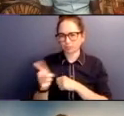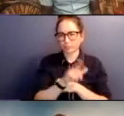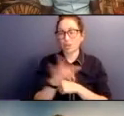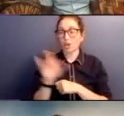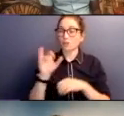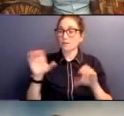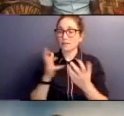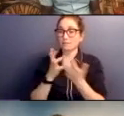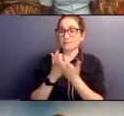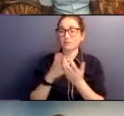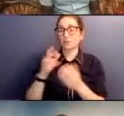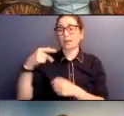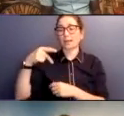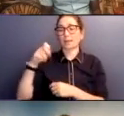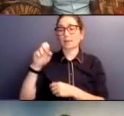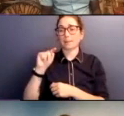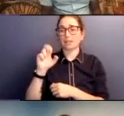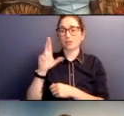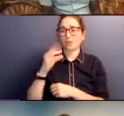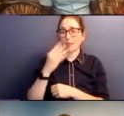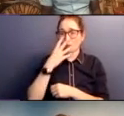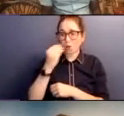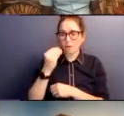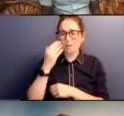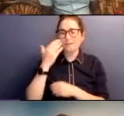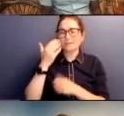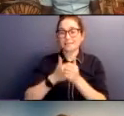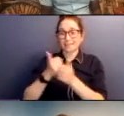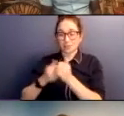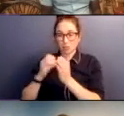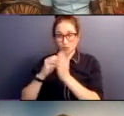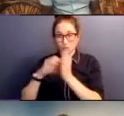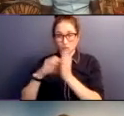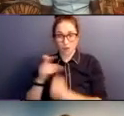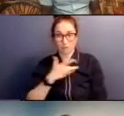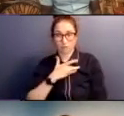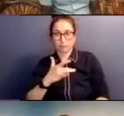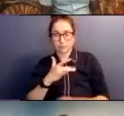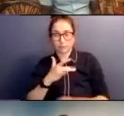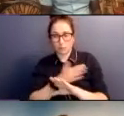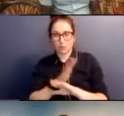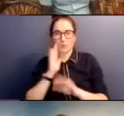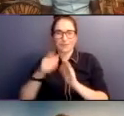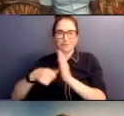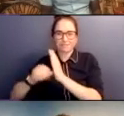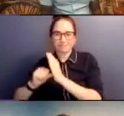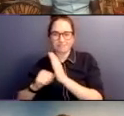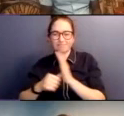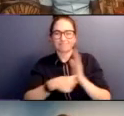like Peter and the Wolf, where each student's natural way of making music is highlighted by the part that they